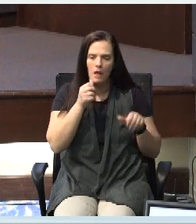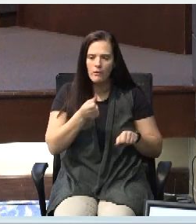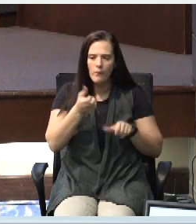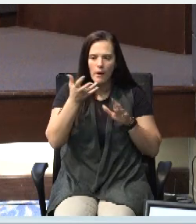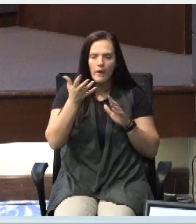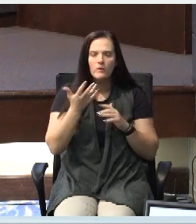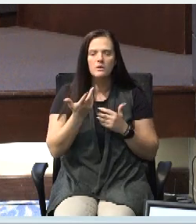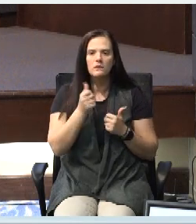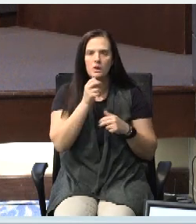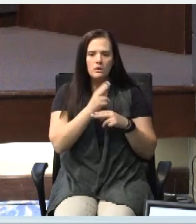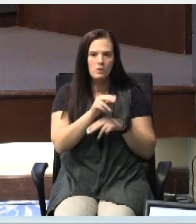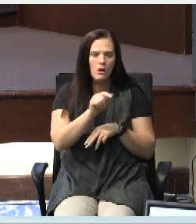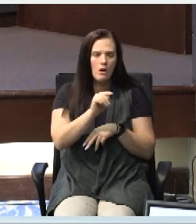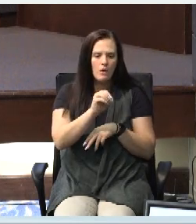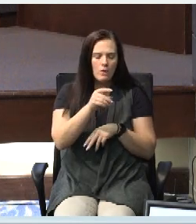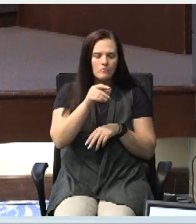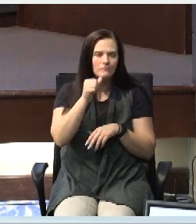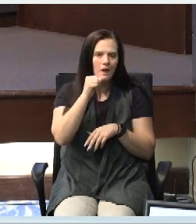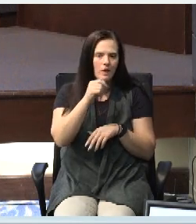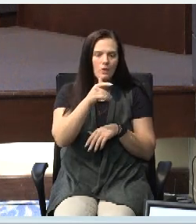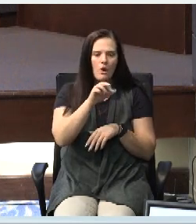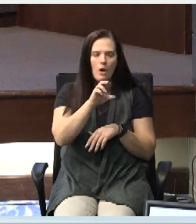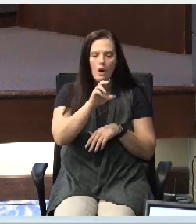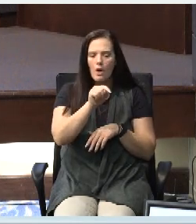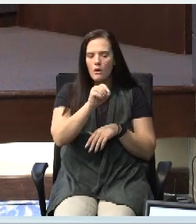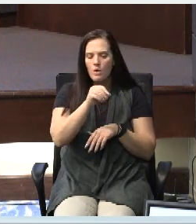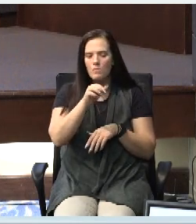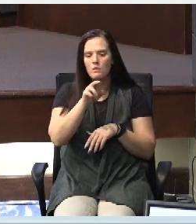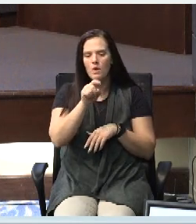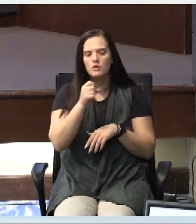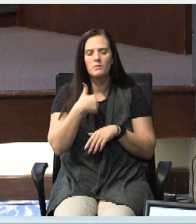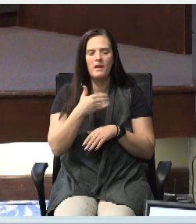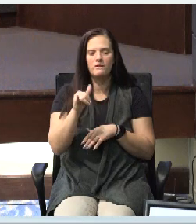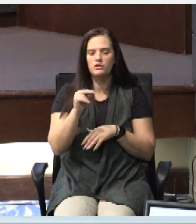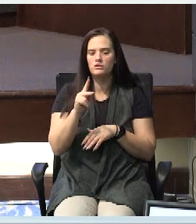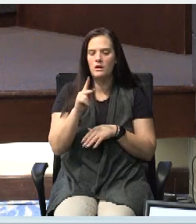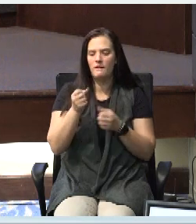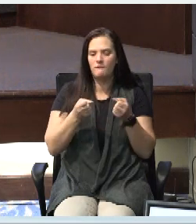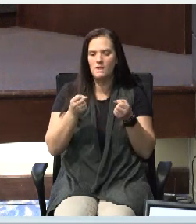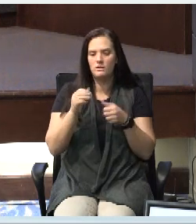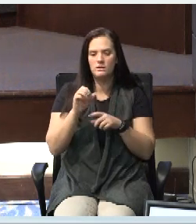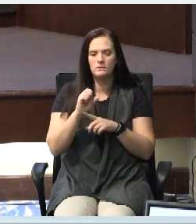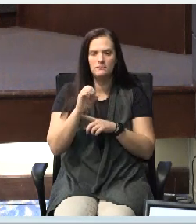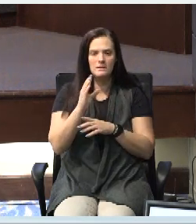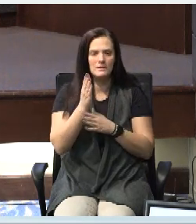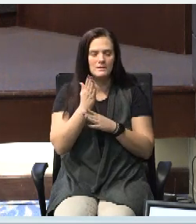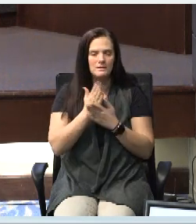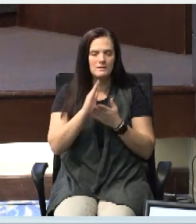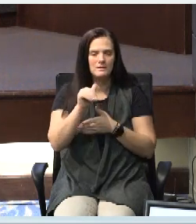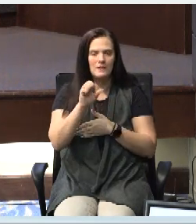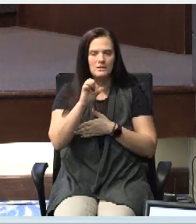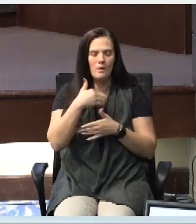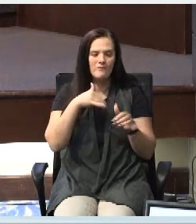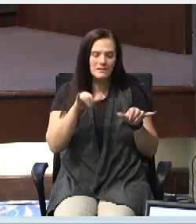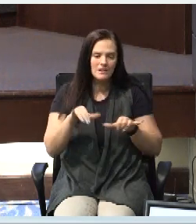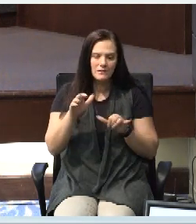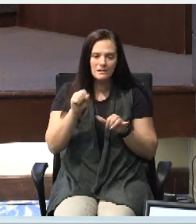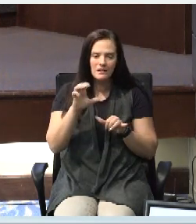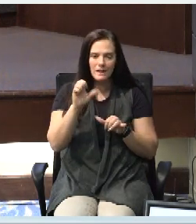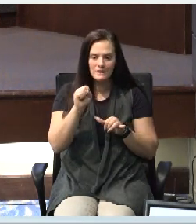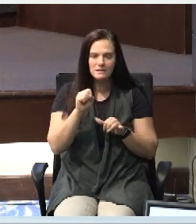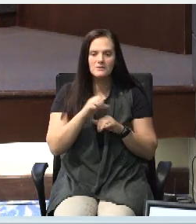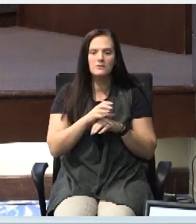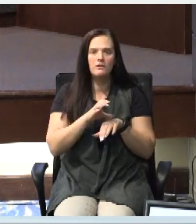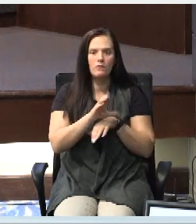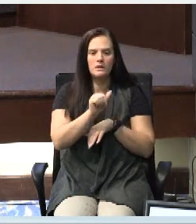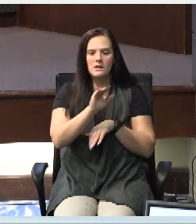use, tires, auto parts, and similar items. Then we have junk vehicle cases, where we have a standard case and a forced abatement